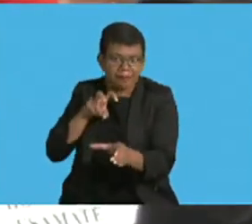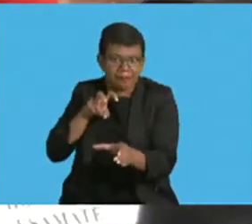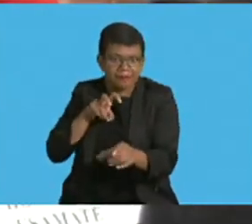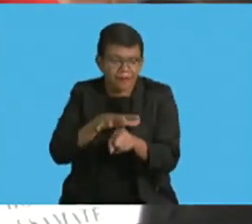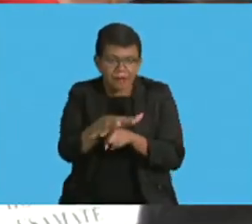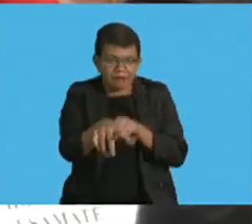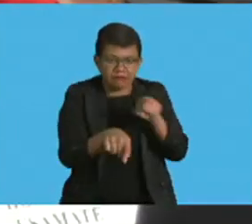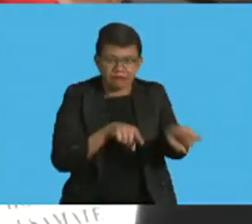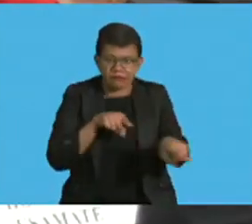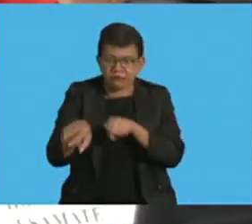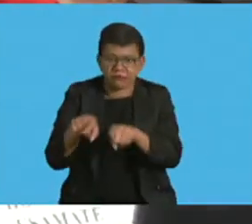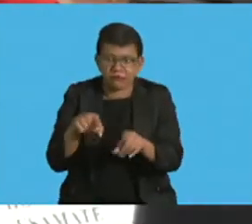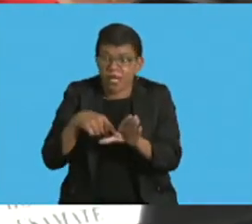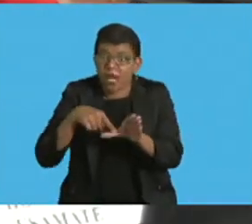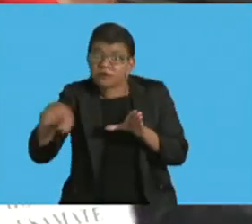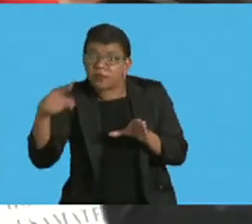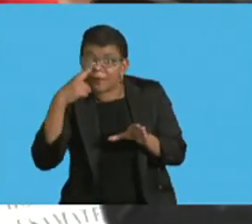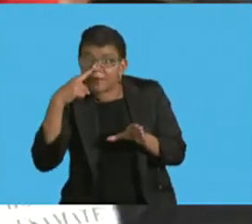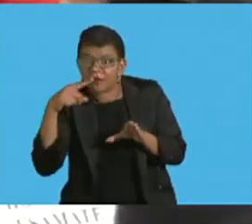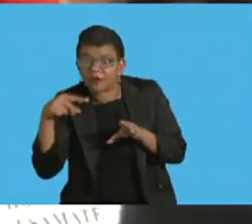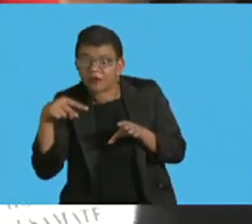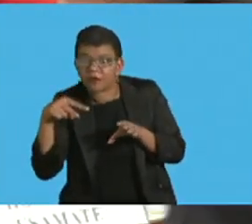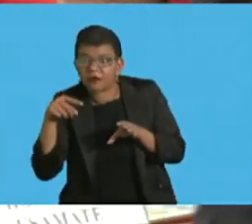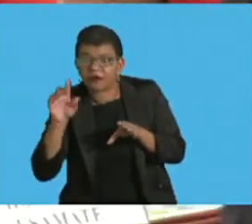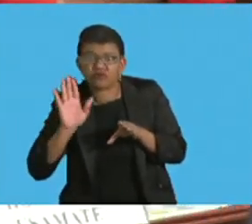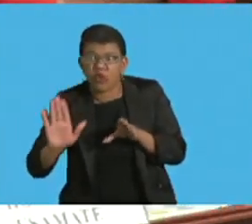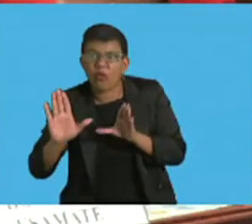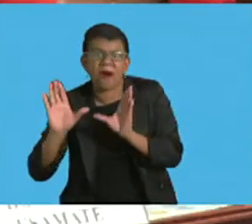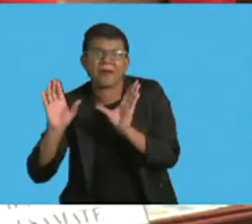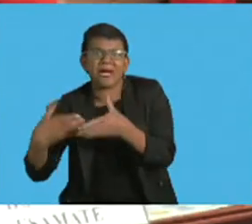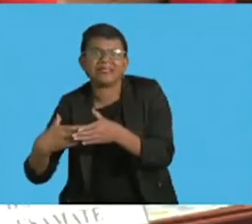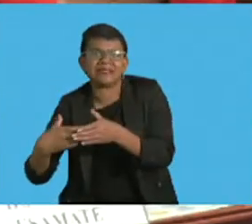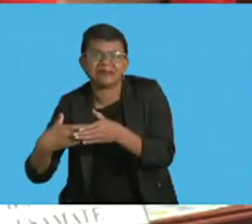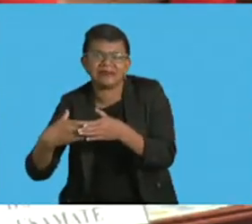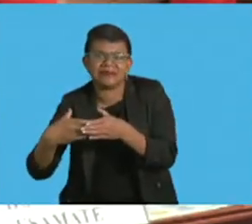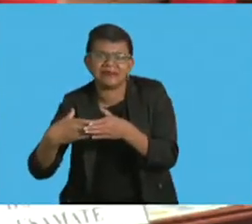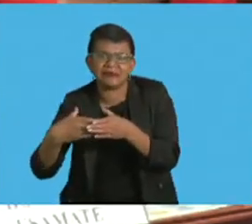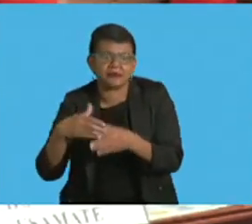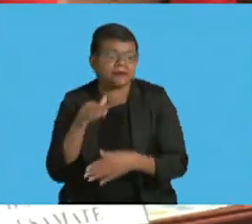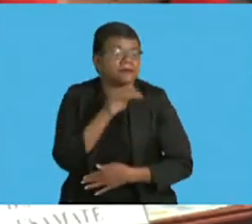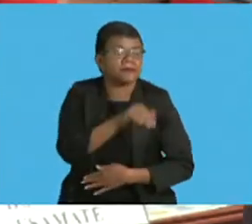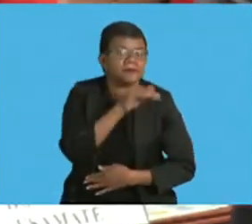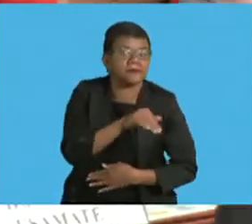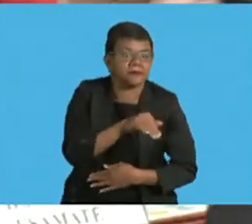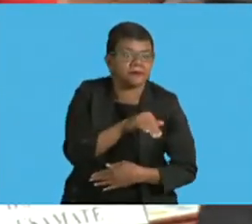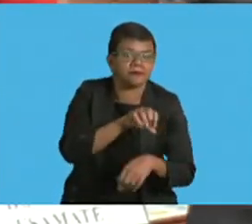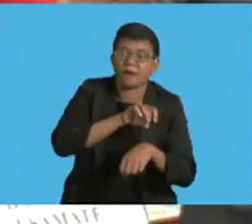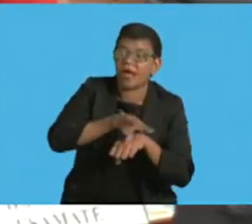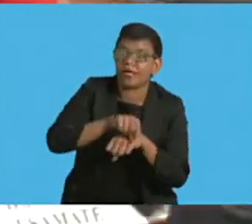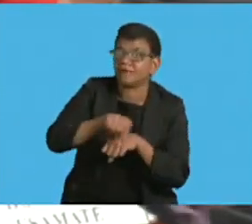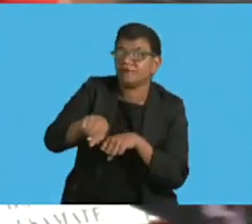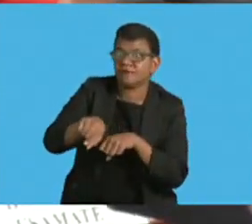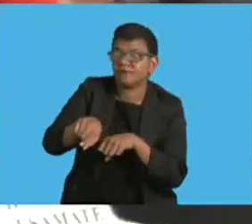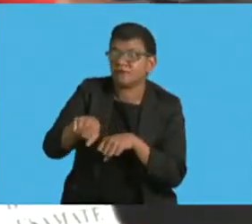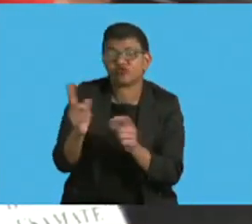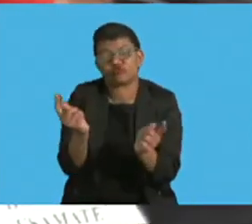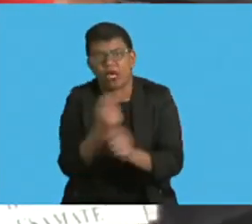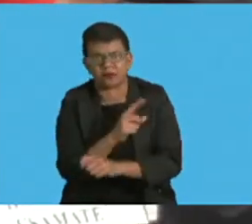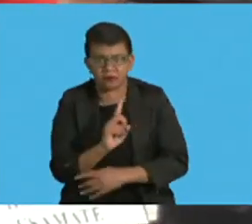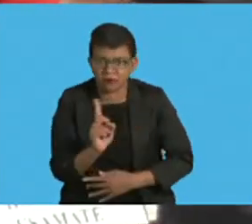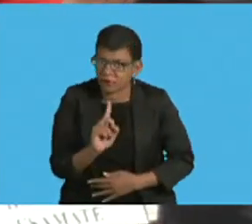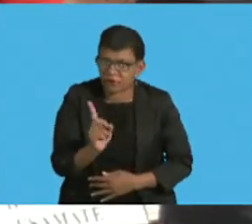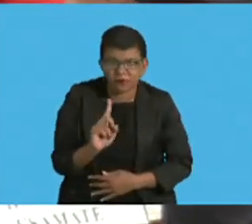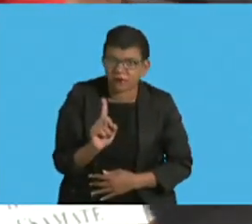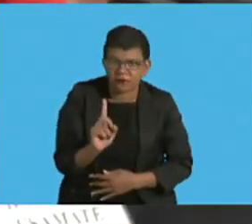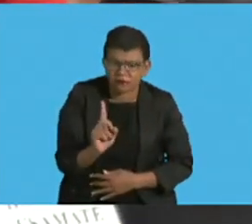those outside, whether it's from your party, not your party. That's the fiduciary duty you have, Mr. Speaker, sir. And by all indication, it would appear that some